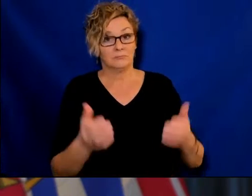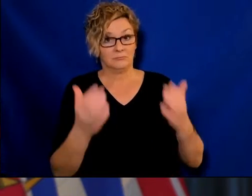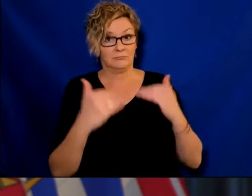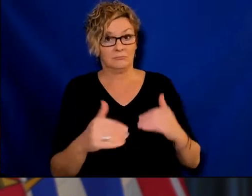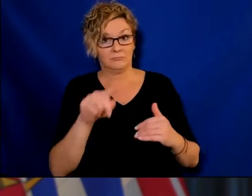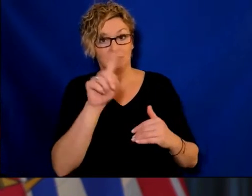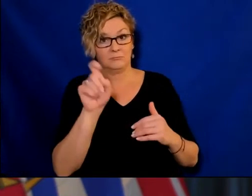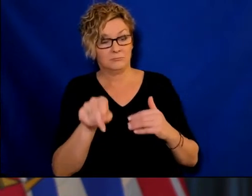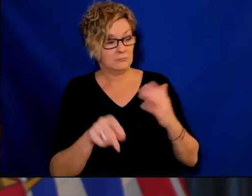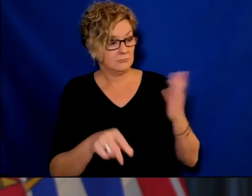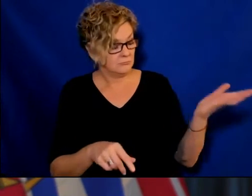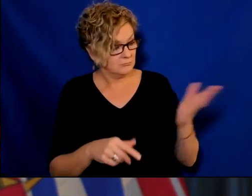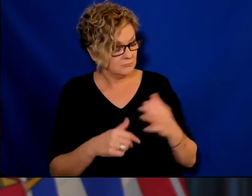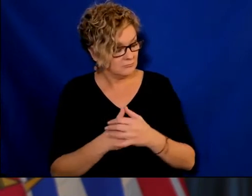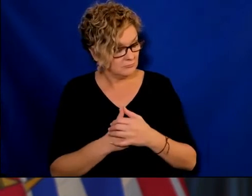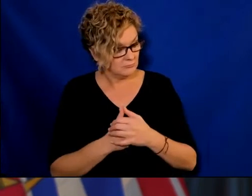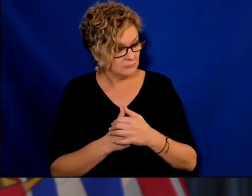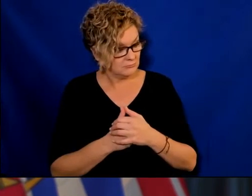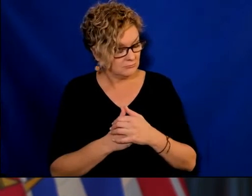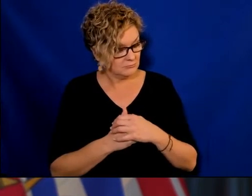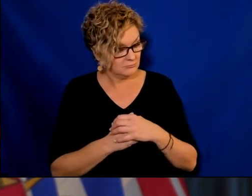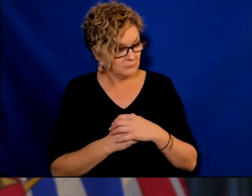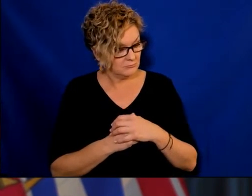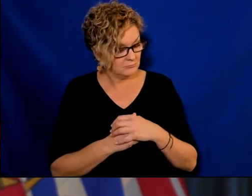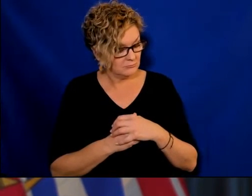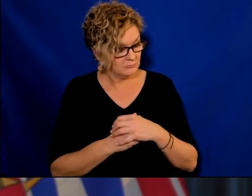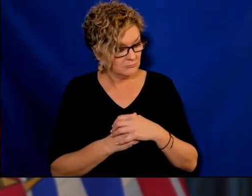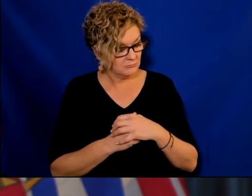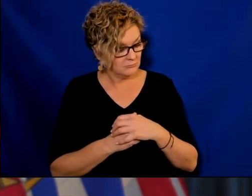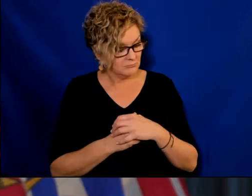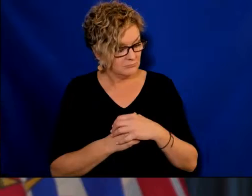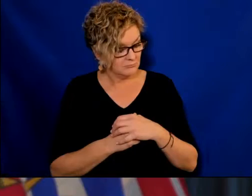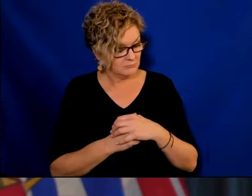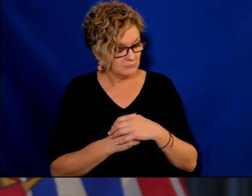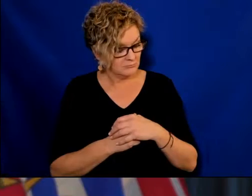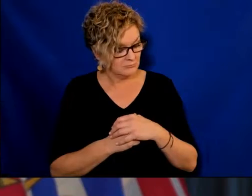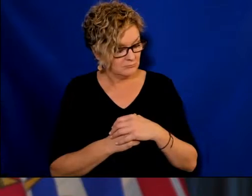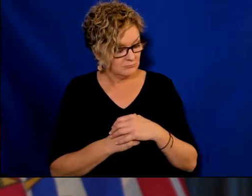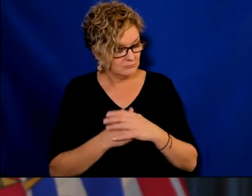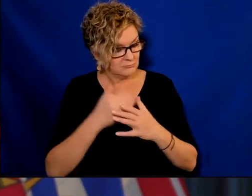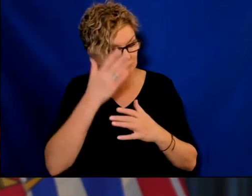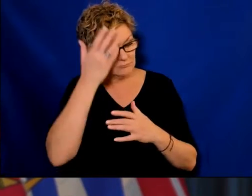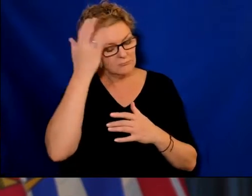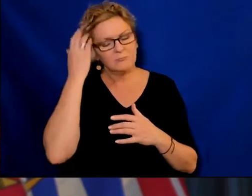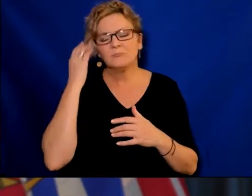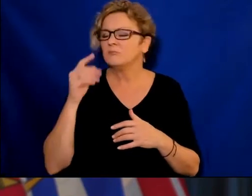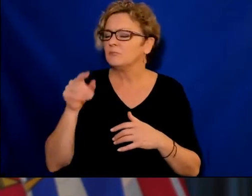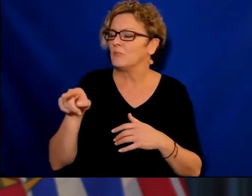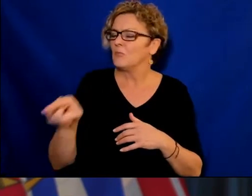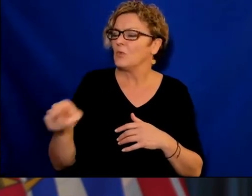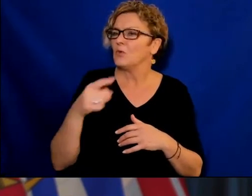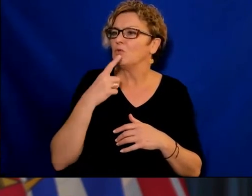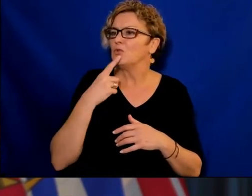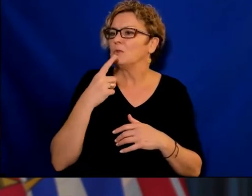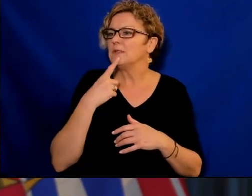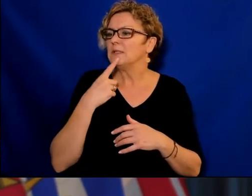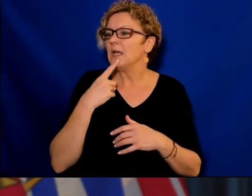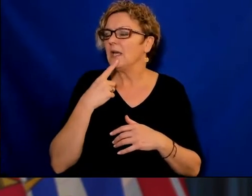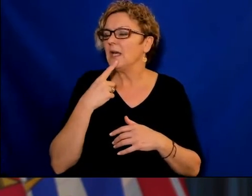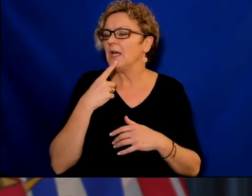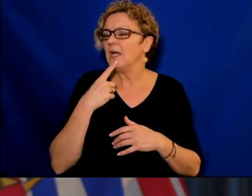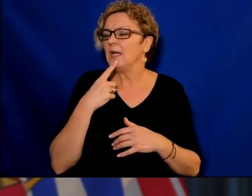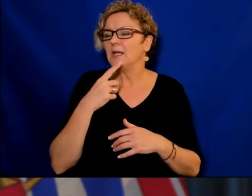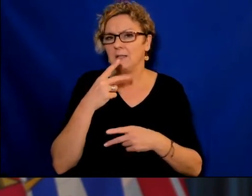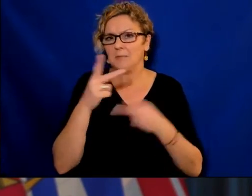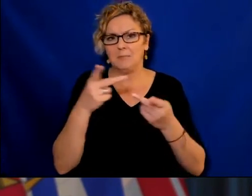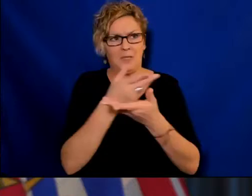Hi, Dr. Henry. I hear you talking about people should think about the way that they were thinking earlier this year when it comes